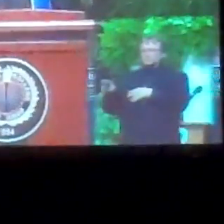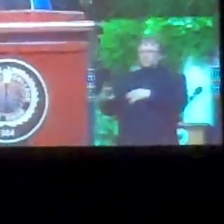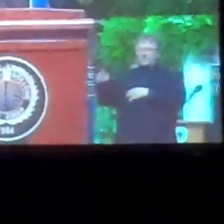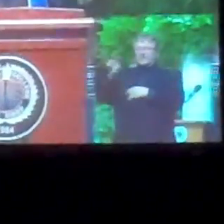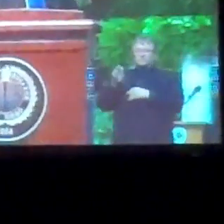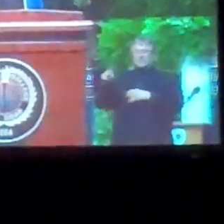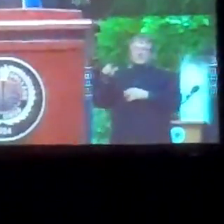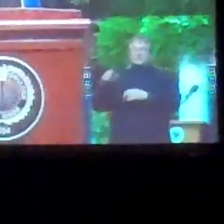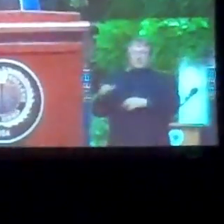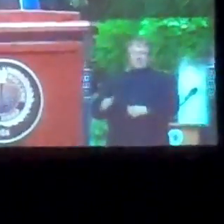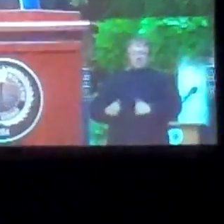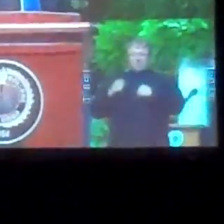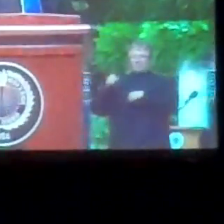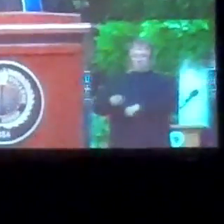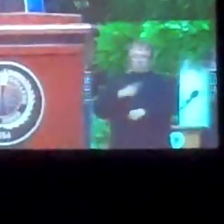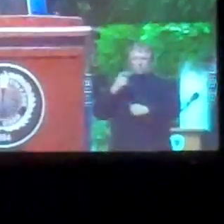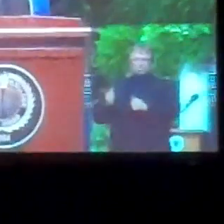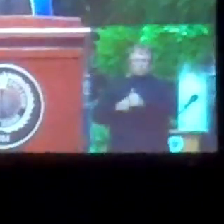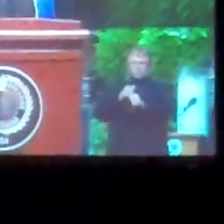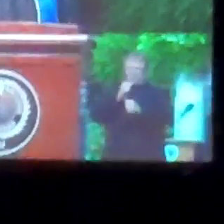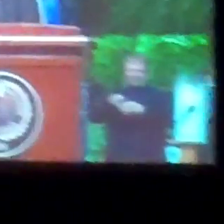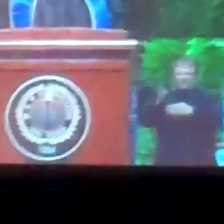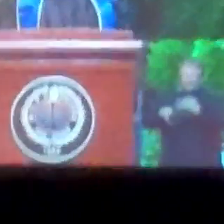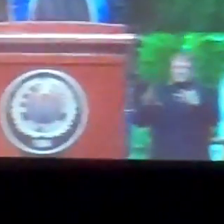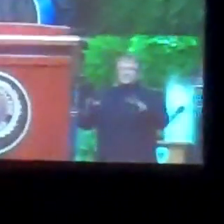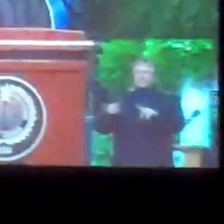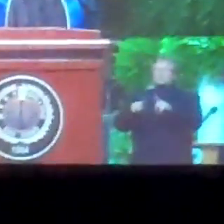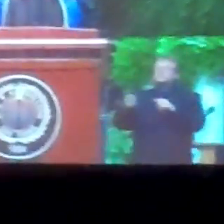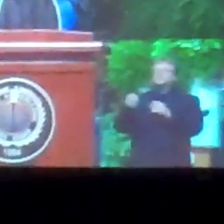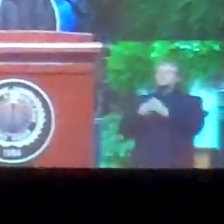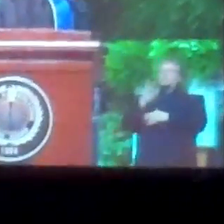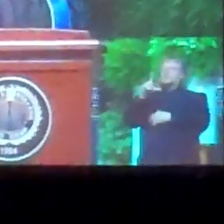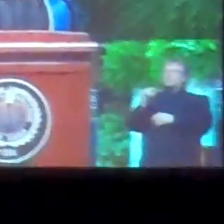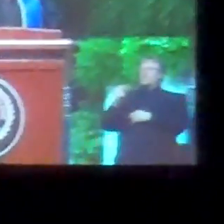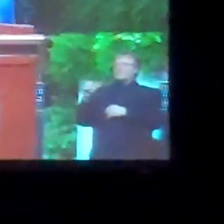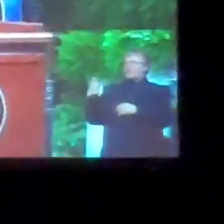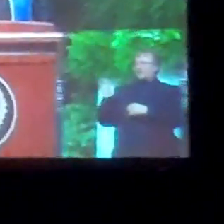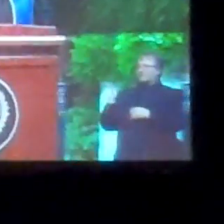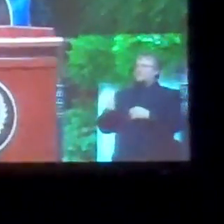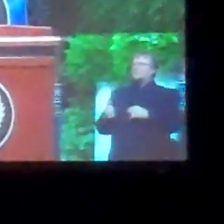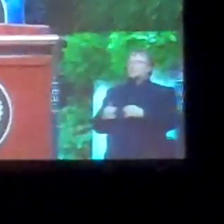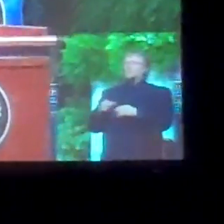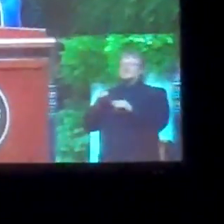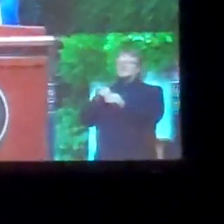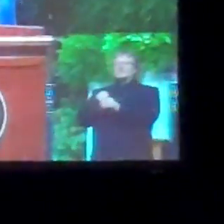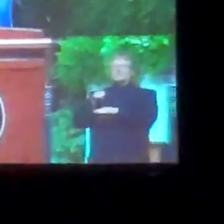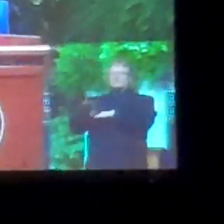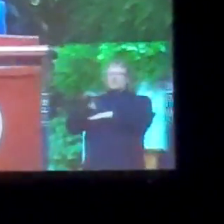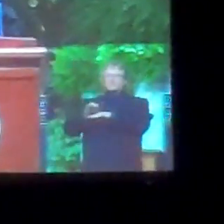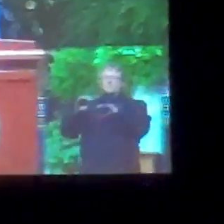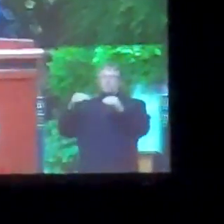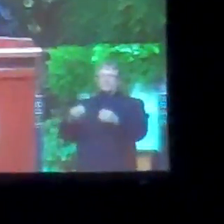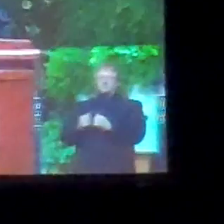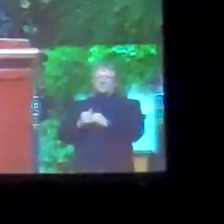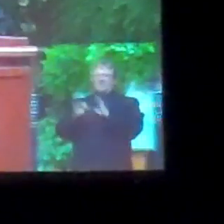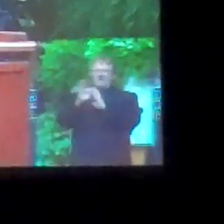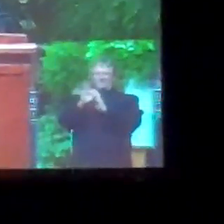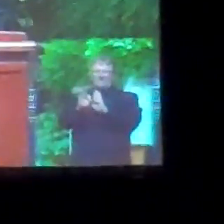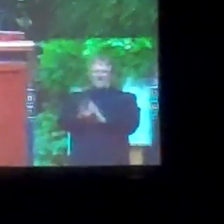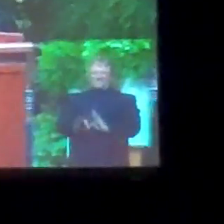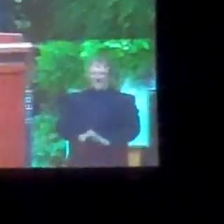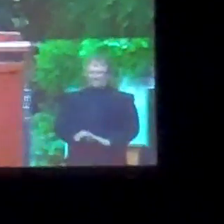is a lifelong pursuit. But in spring 2010, I was sitting in the counseling office with 4 F's and